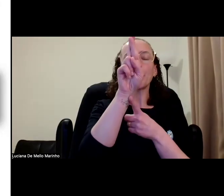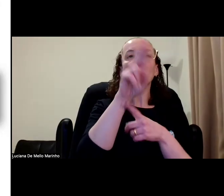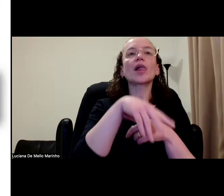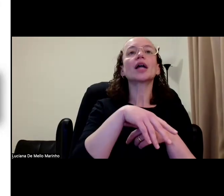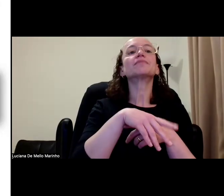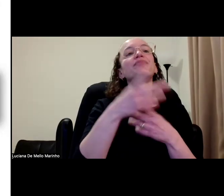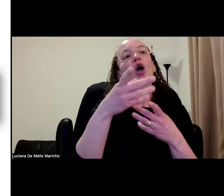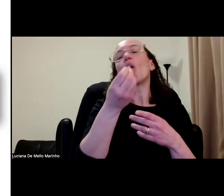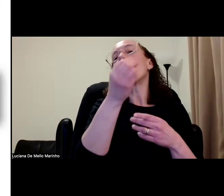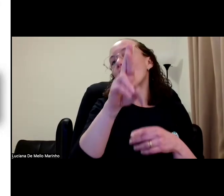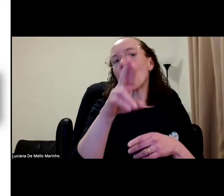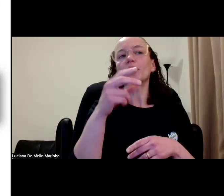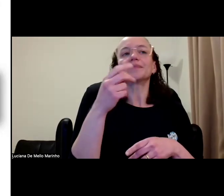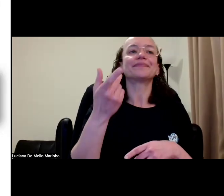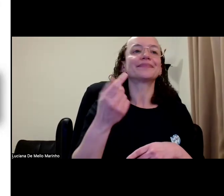Tartar